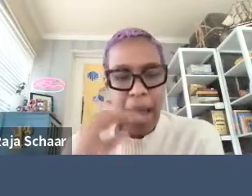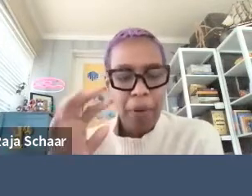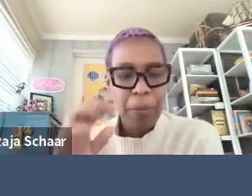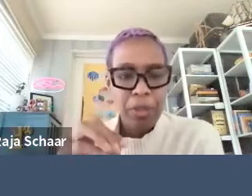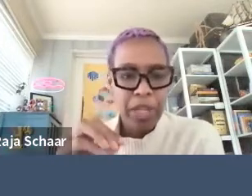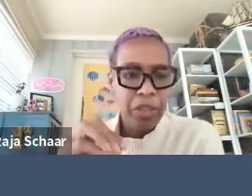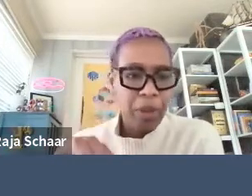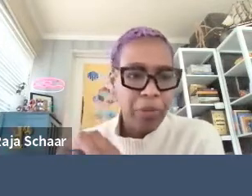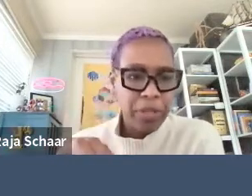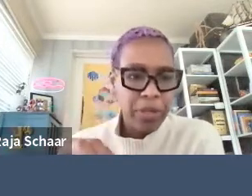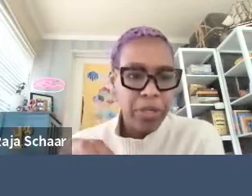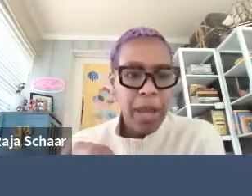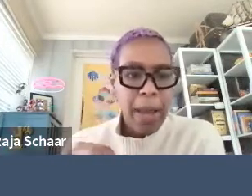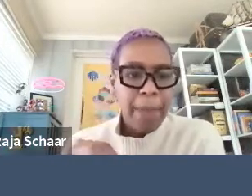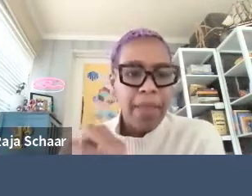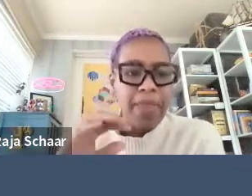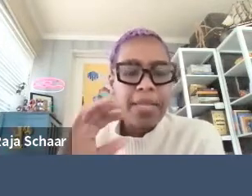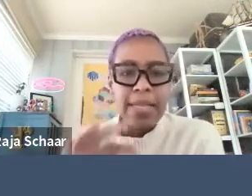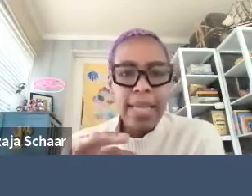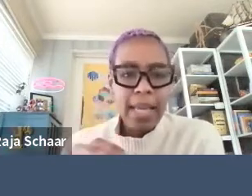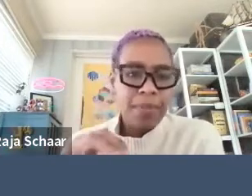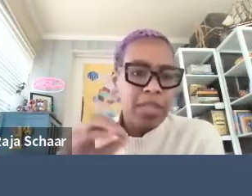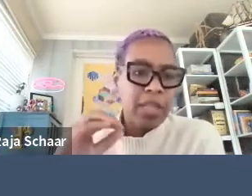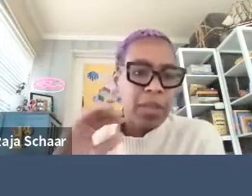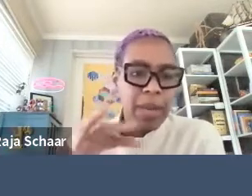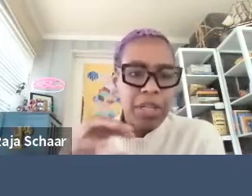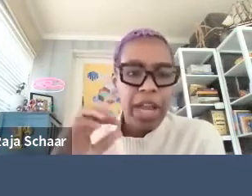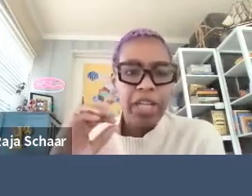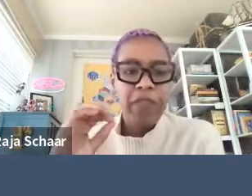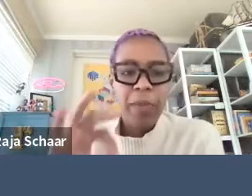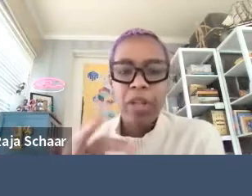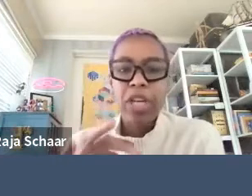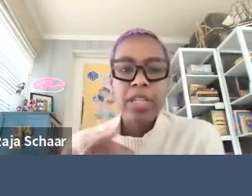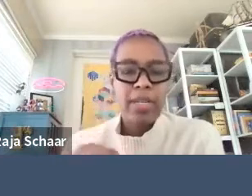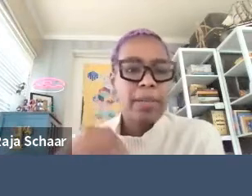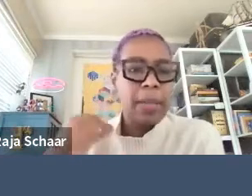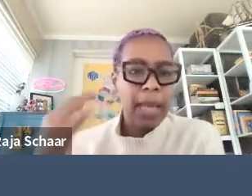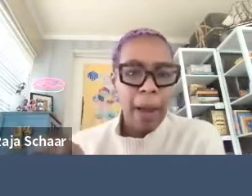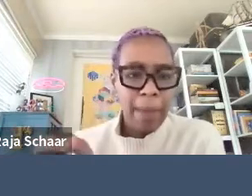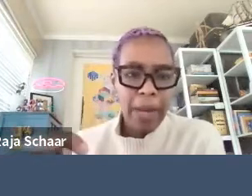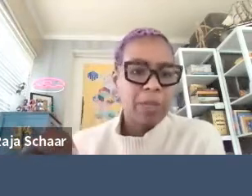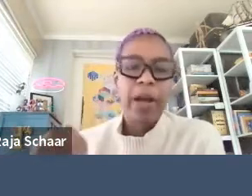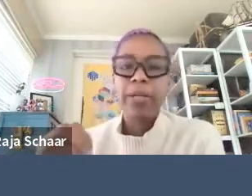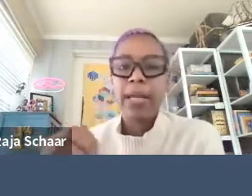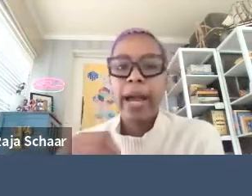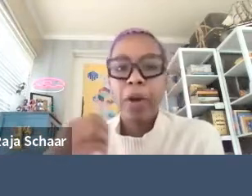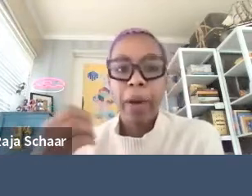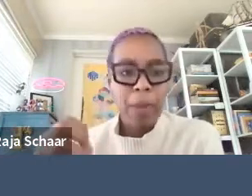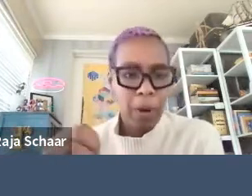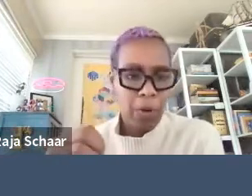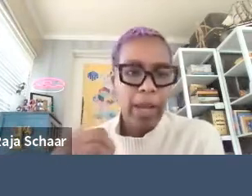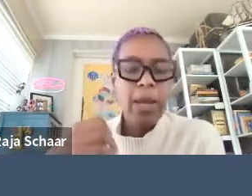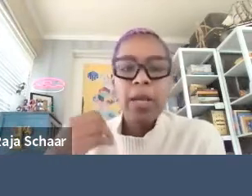about how I'm approaching it through my research. But these themes dealing with climate change, environmental justice, thinking about bio-inspired design